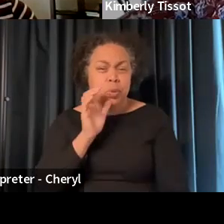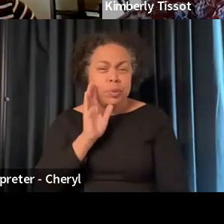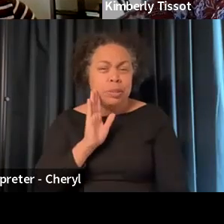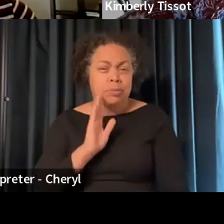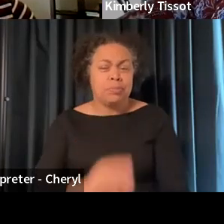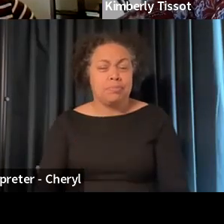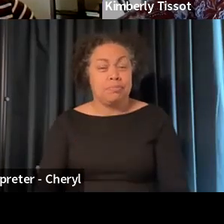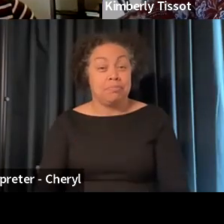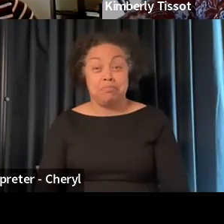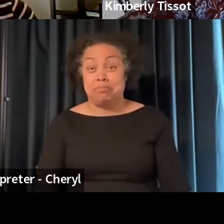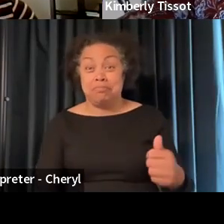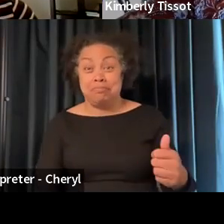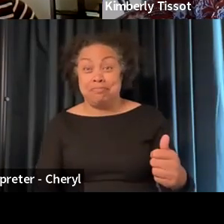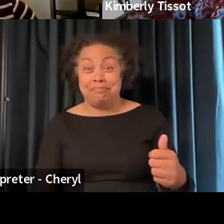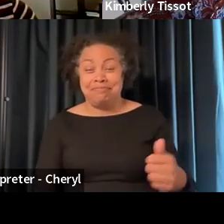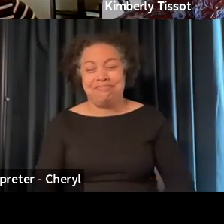Sounds good, Jack.